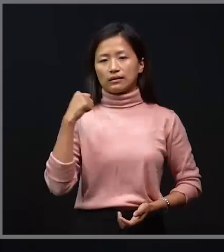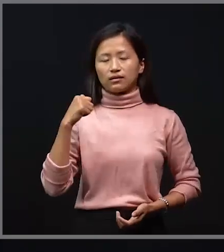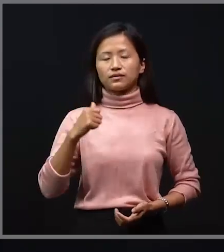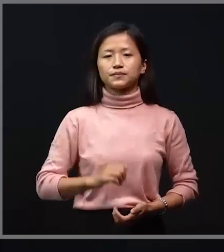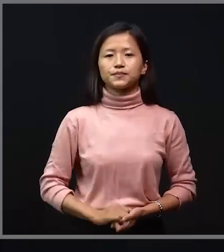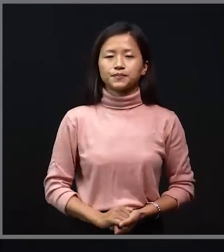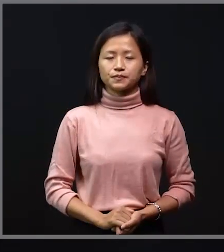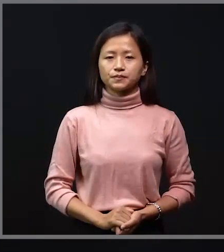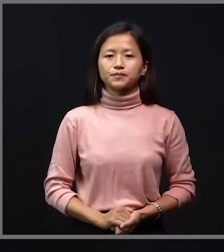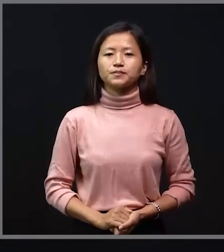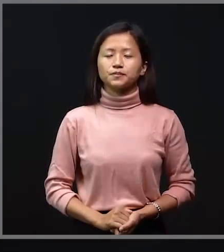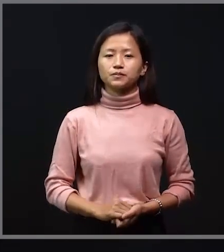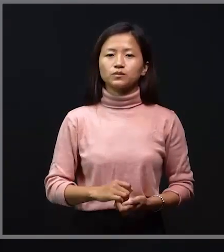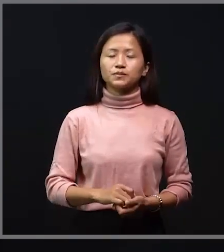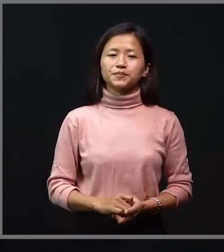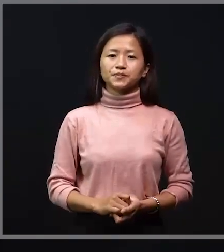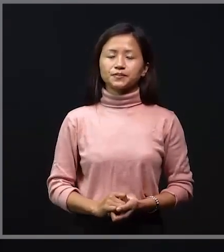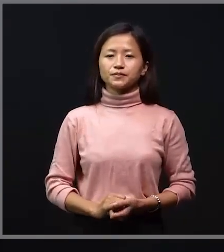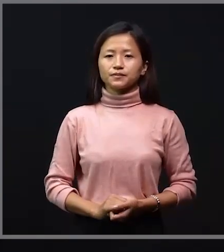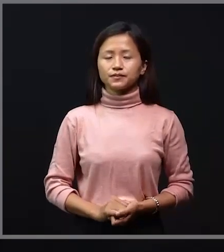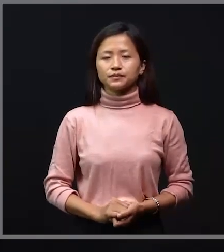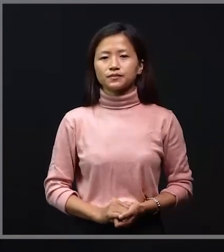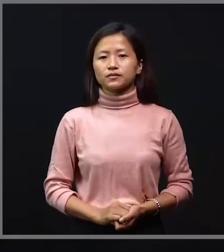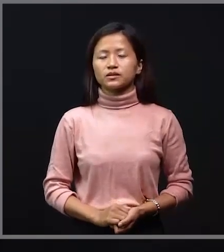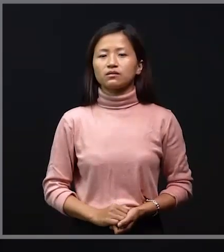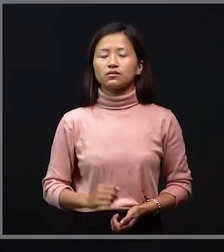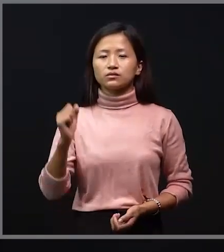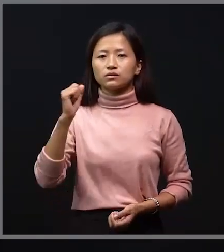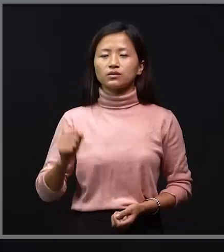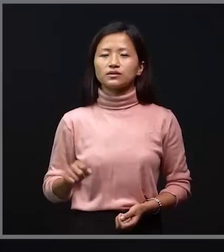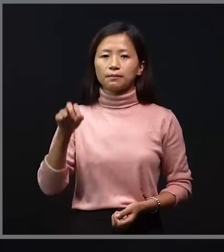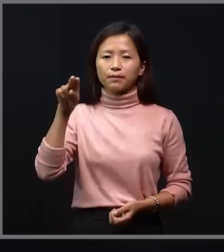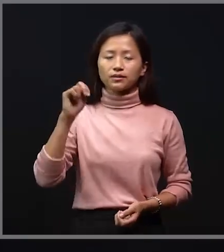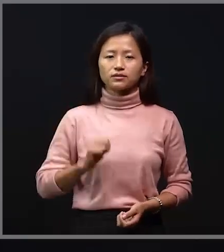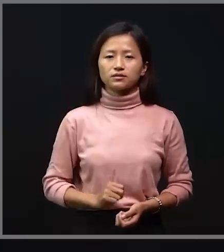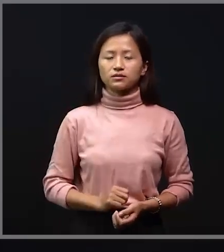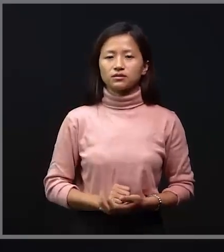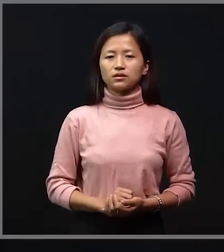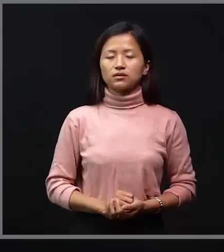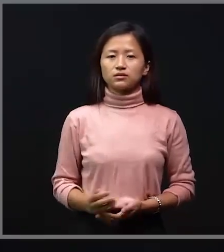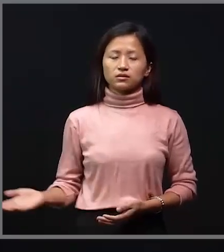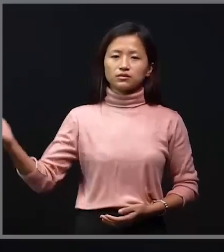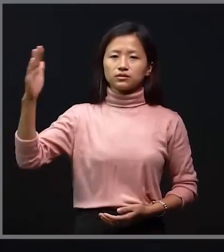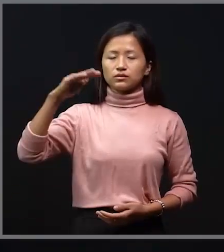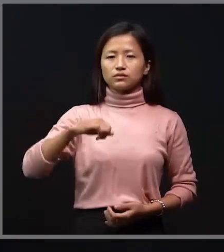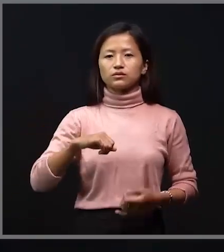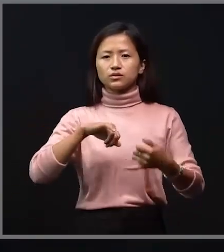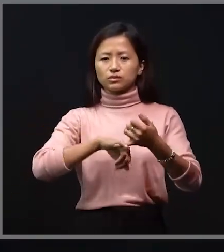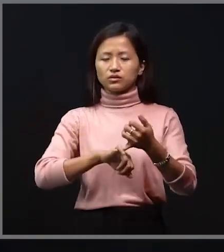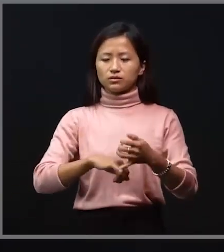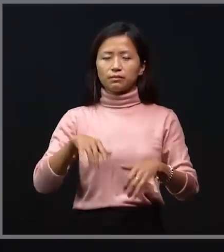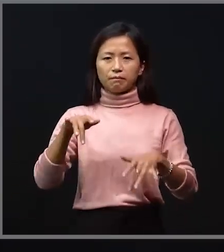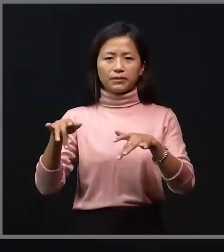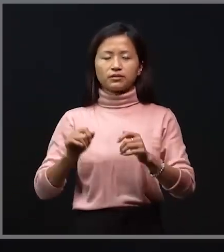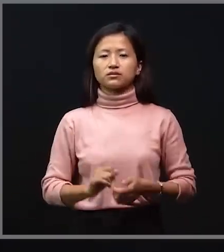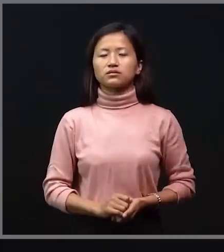So Gandhiji's slogan was "Do or Die." So what he meant is, now it has come to a situation where they